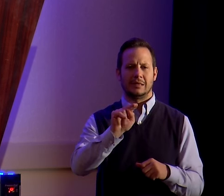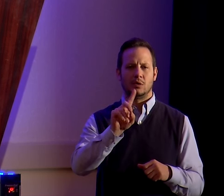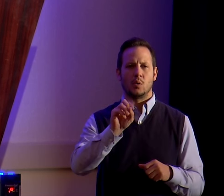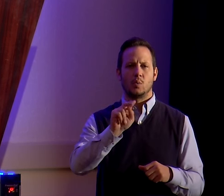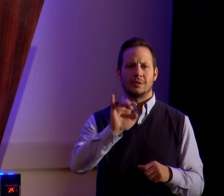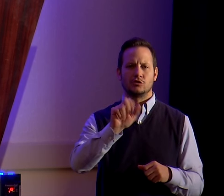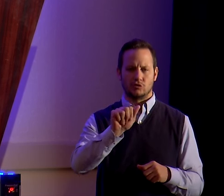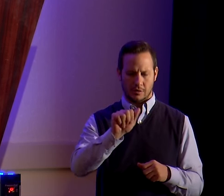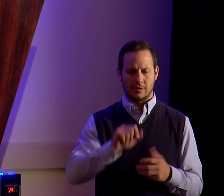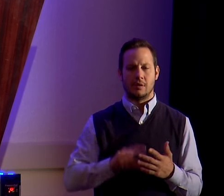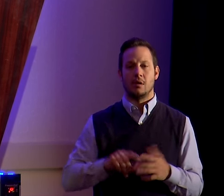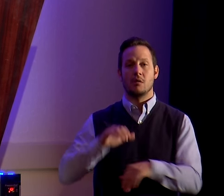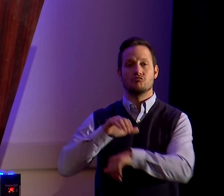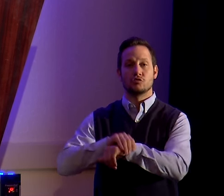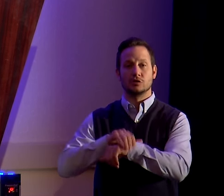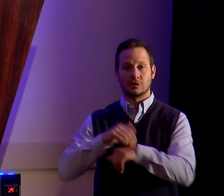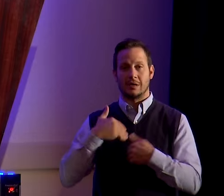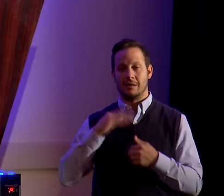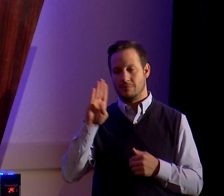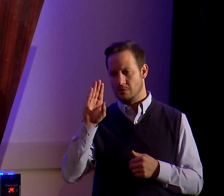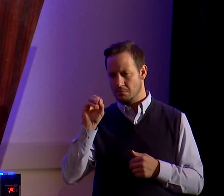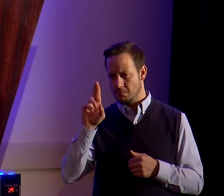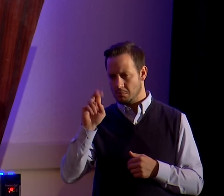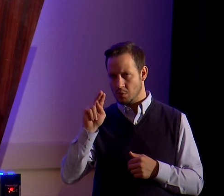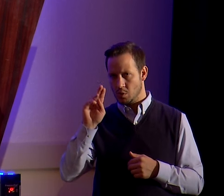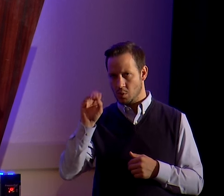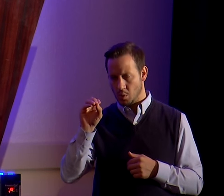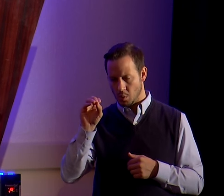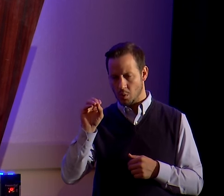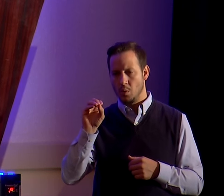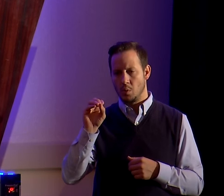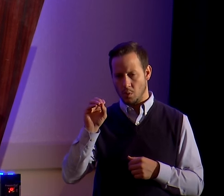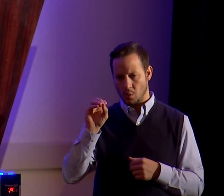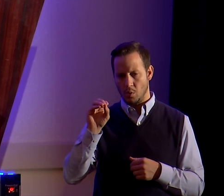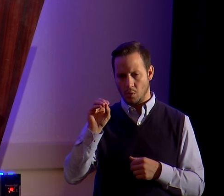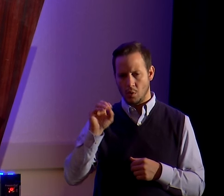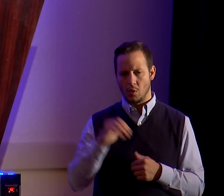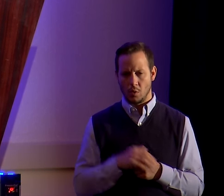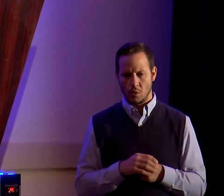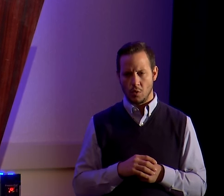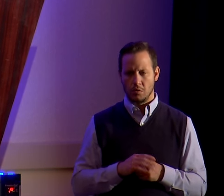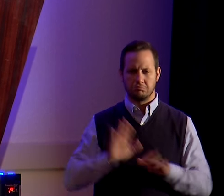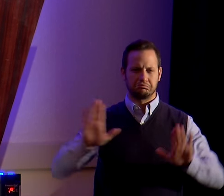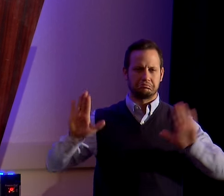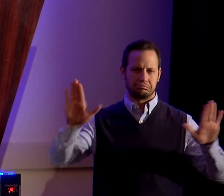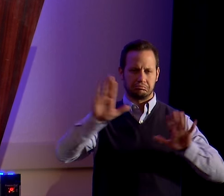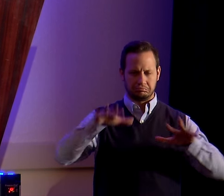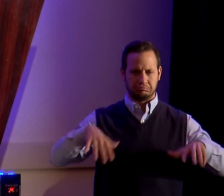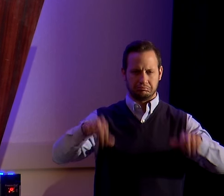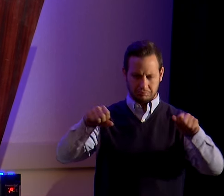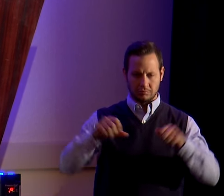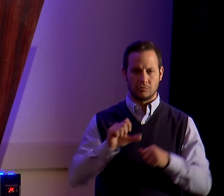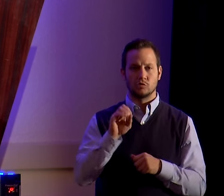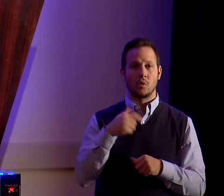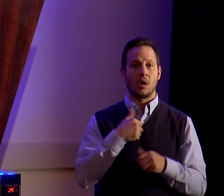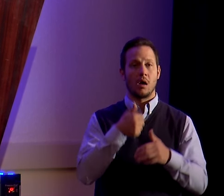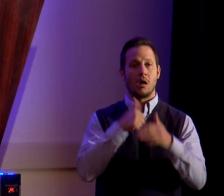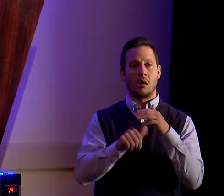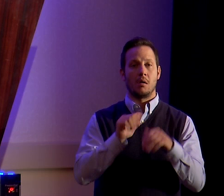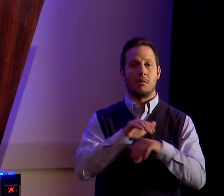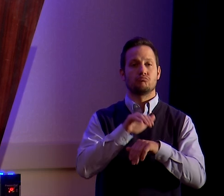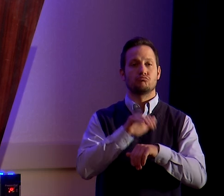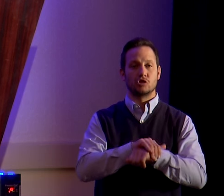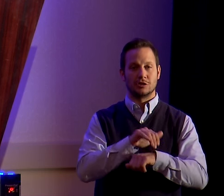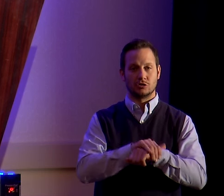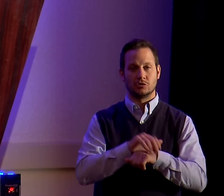had Borneo, part of Borneo. And so I was in what is called British North